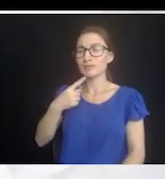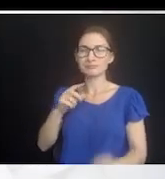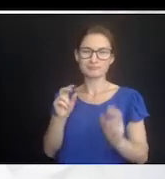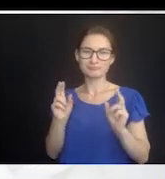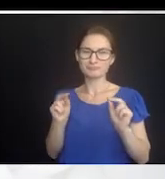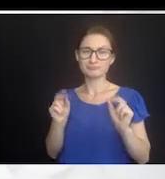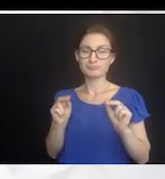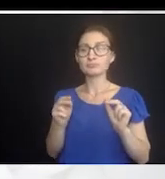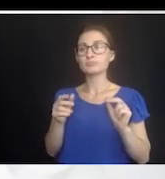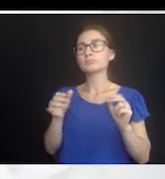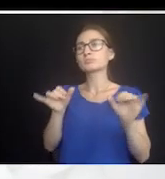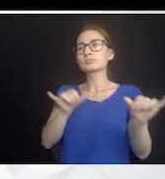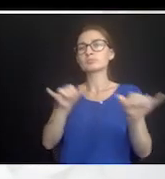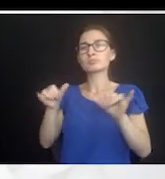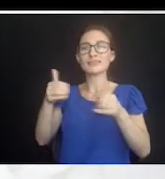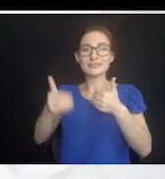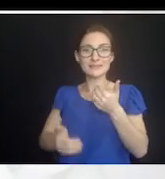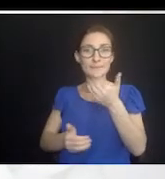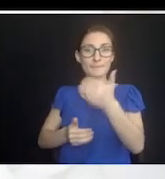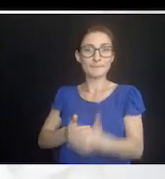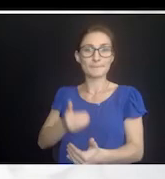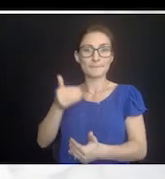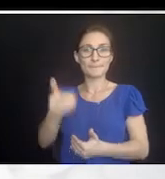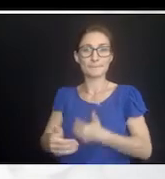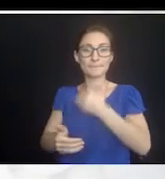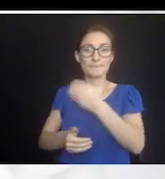It's not a happy pill, so to